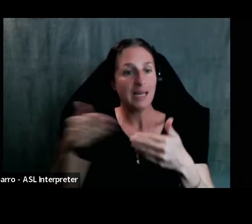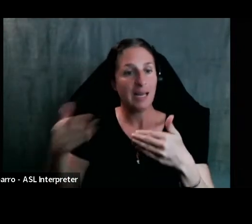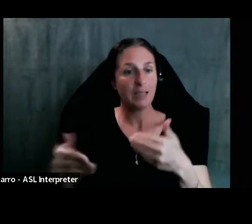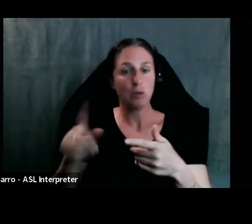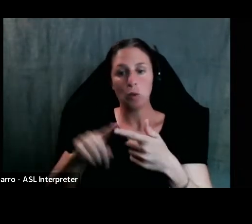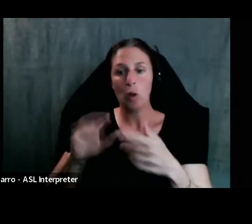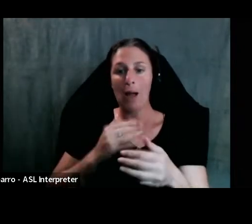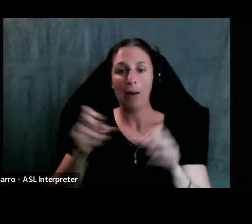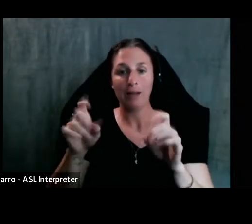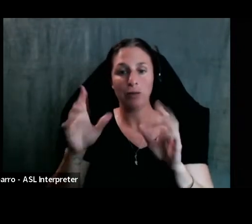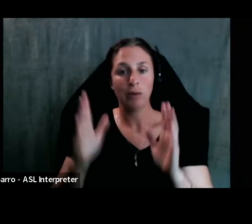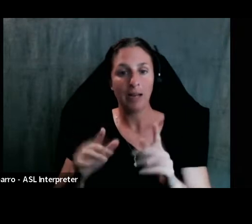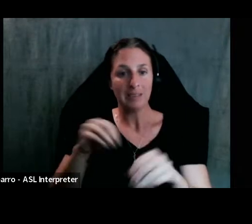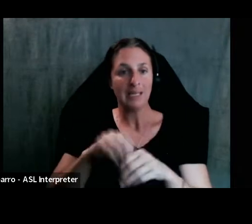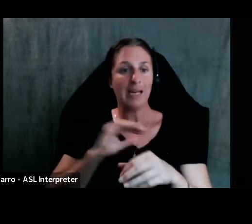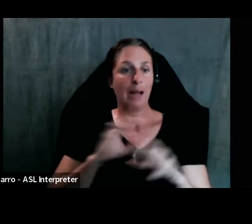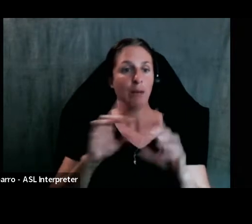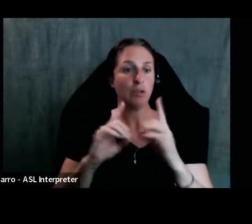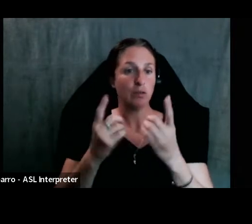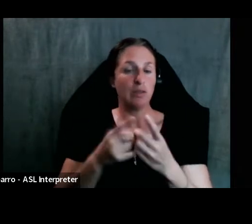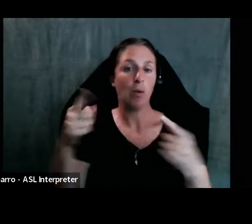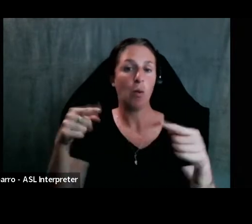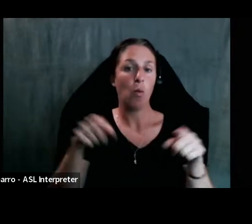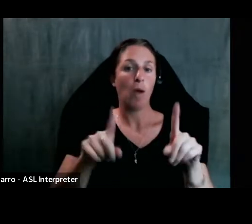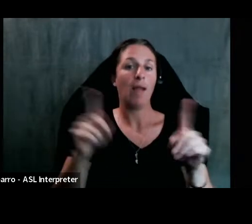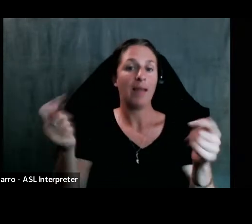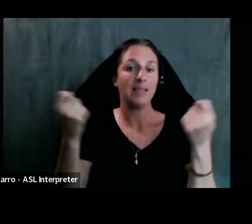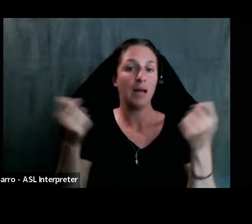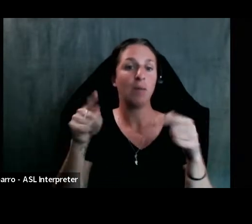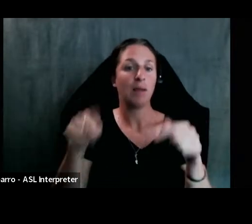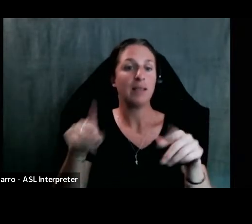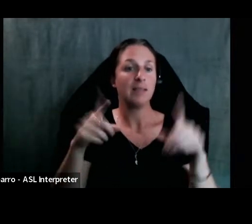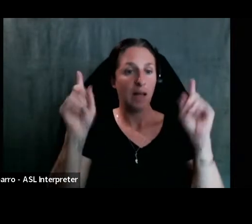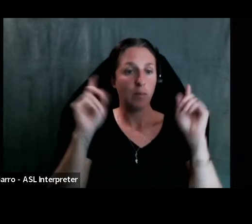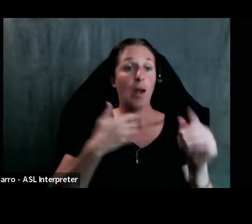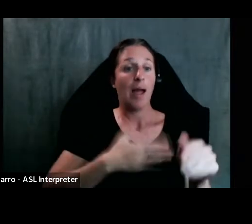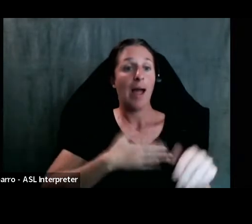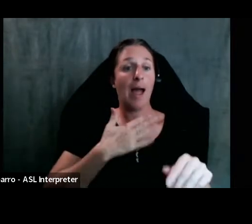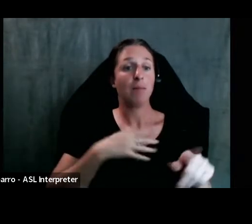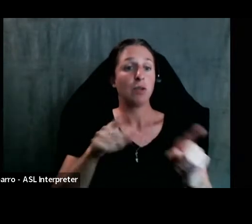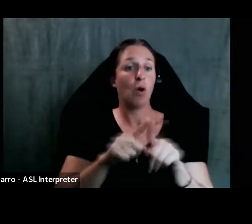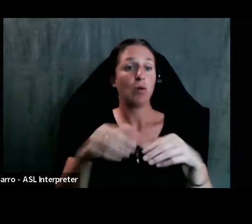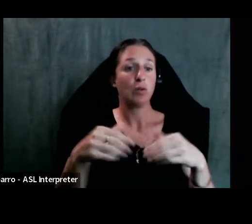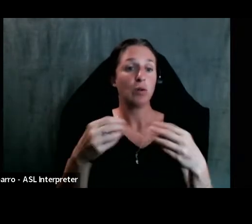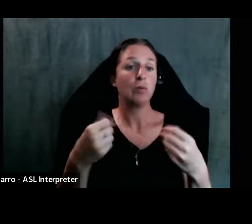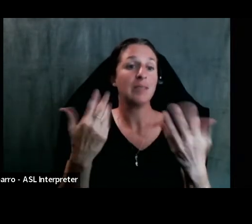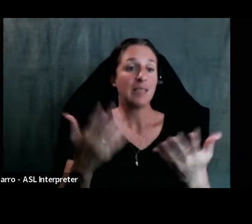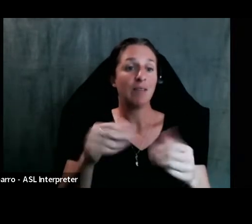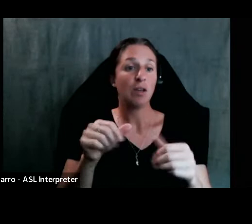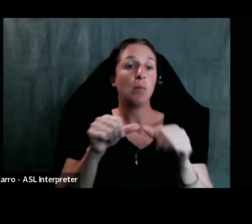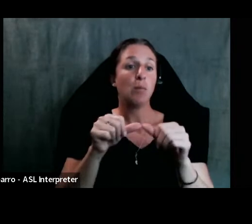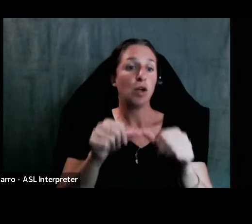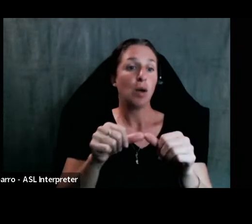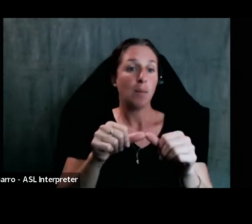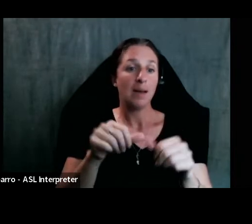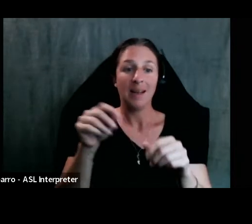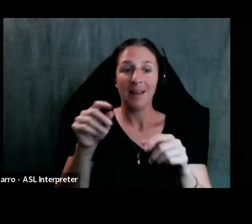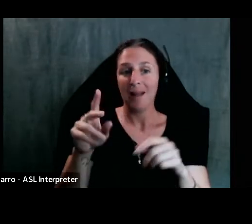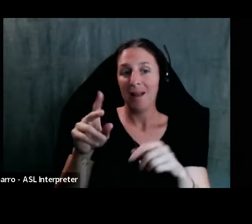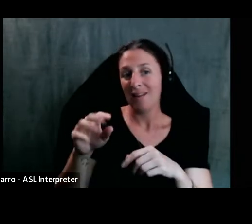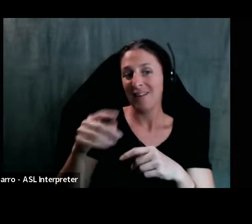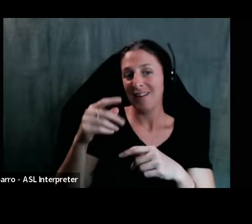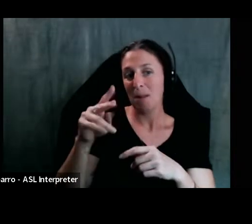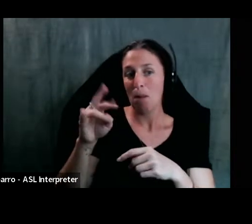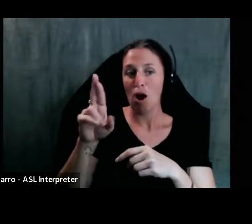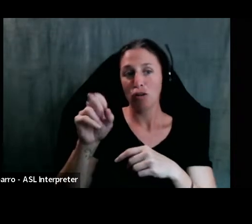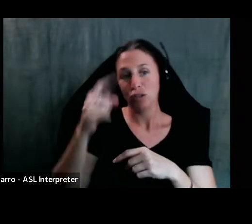in our district as they celebrate this accomplishment. We're happy to also give permanent markers for permanent status.